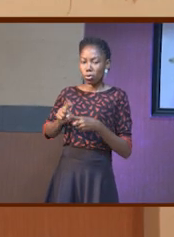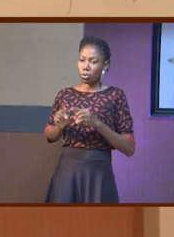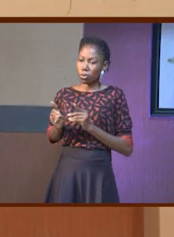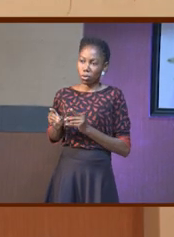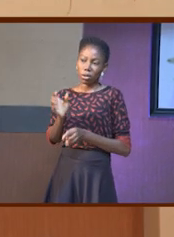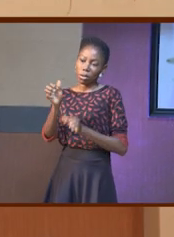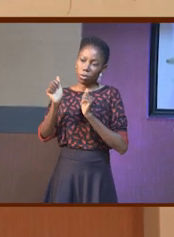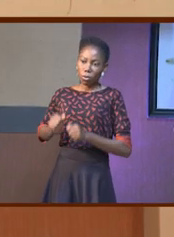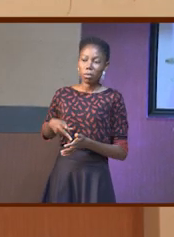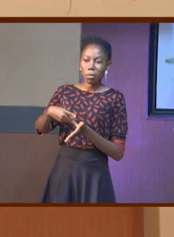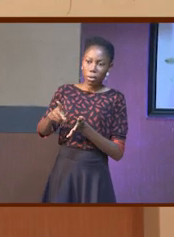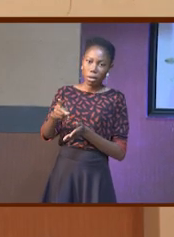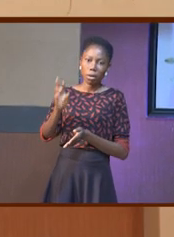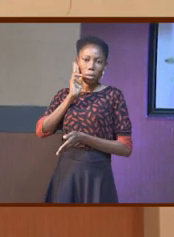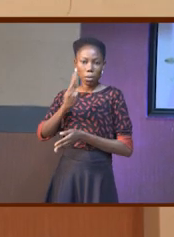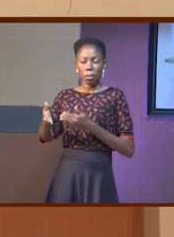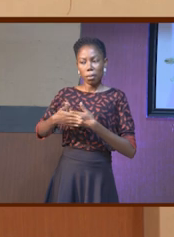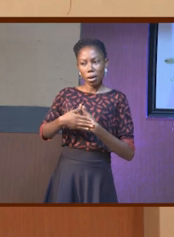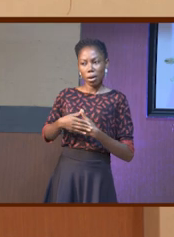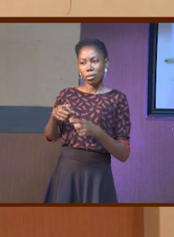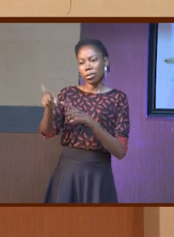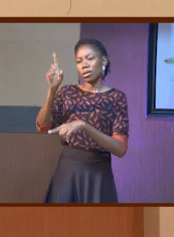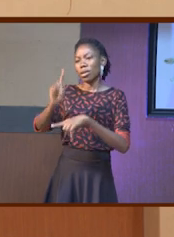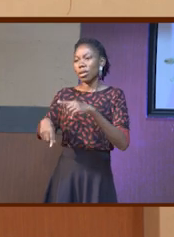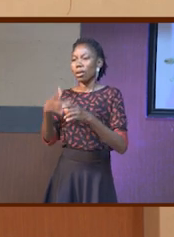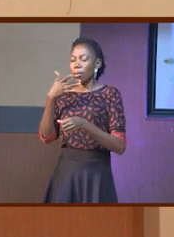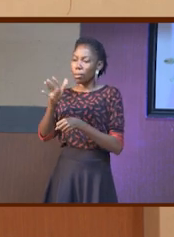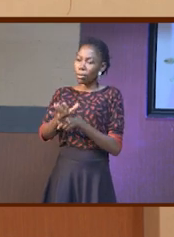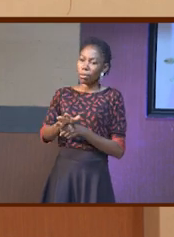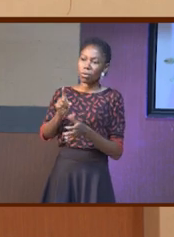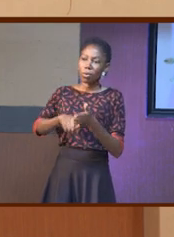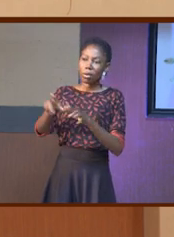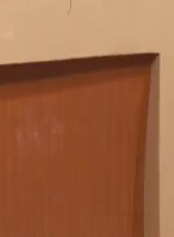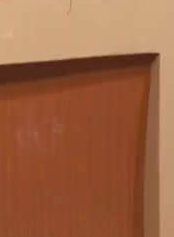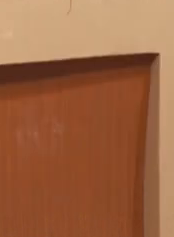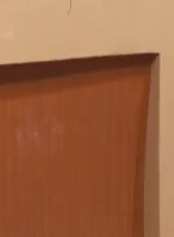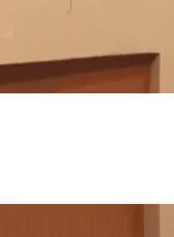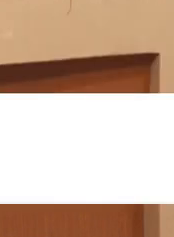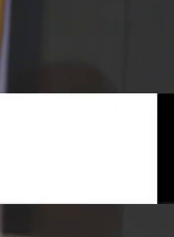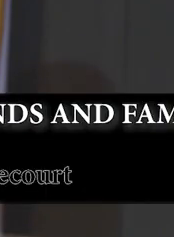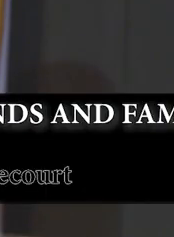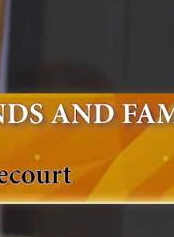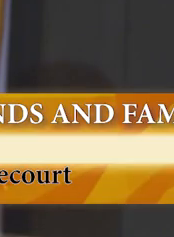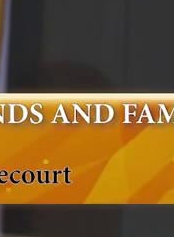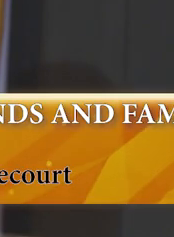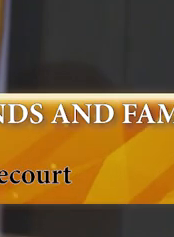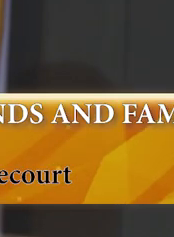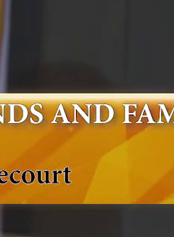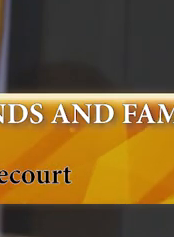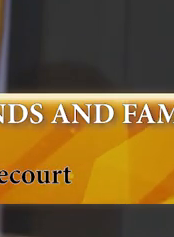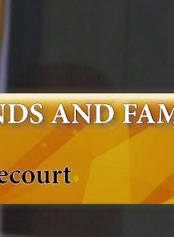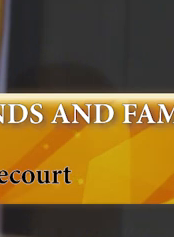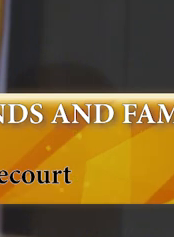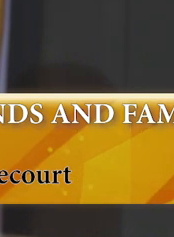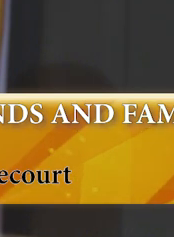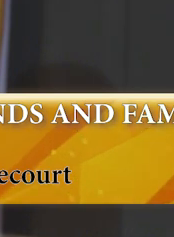will have paid back. So, but I don't know. I can't promise what I cannot give now. So I am still asking for... You can collect money.